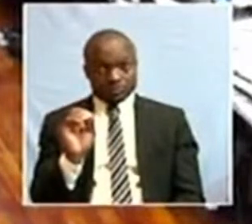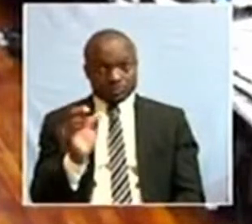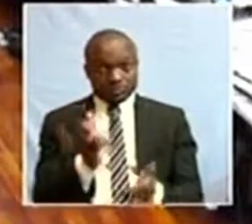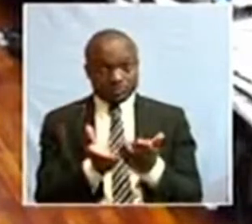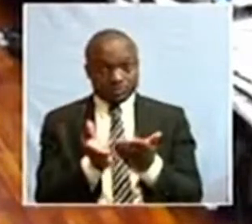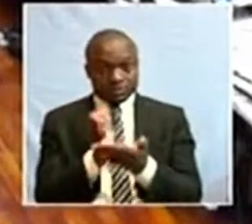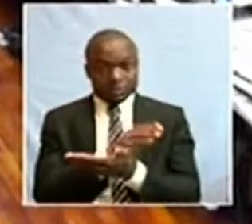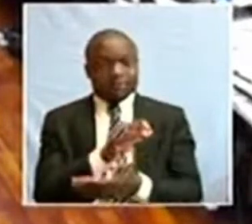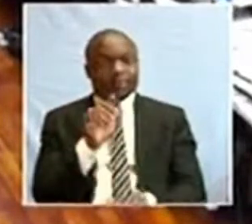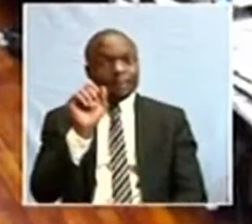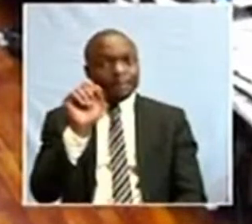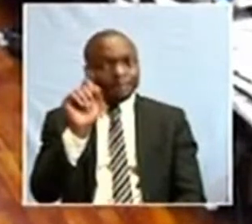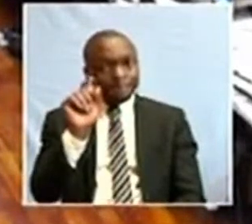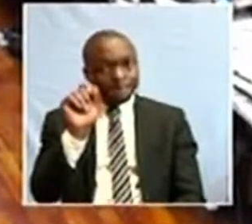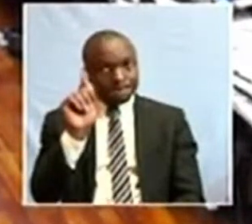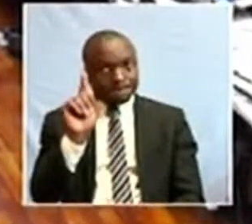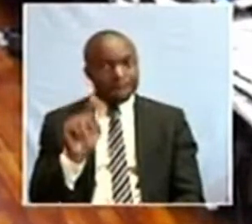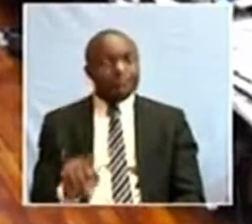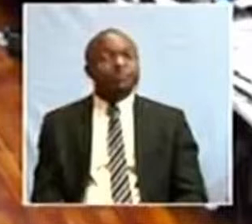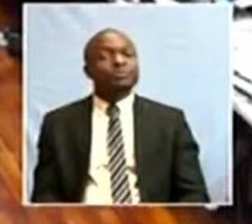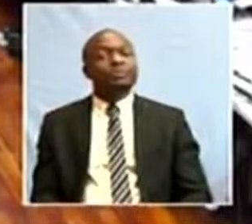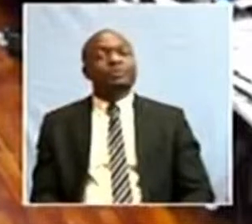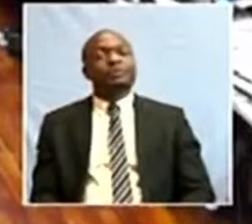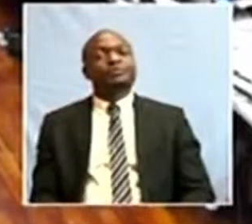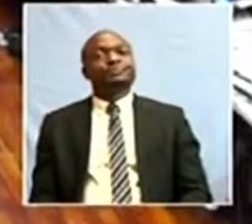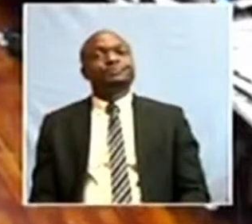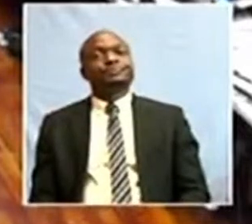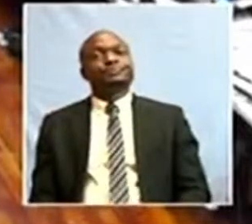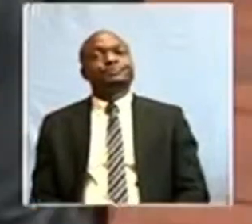11. On the